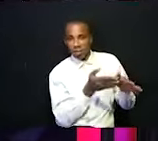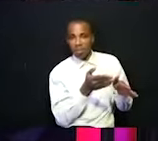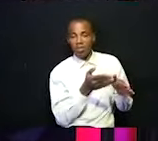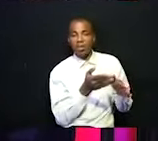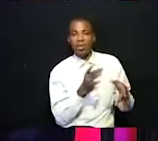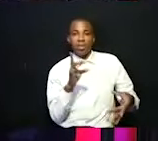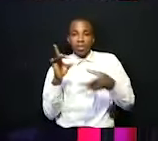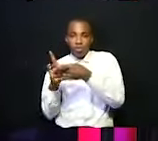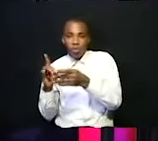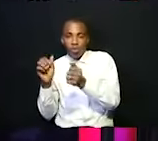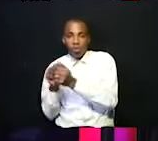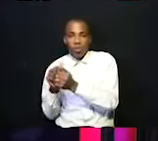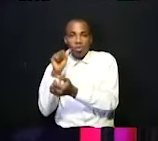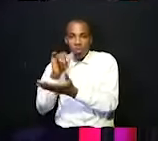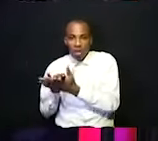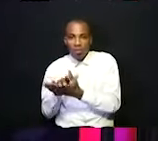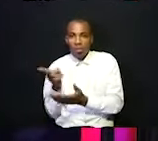So going back to the